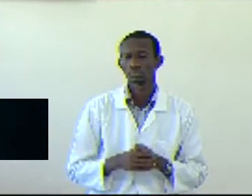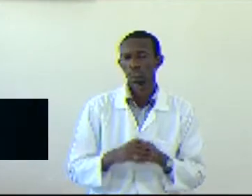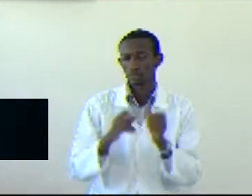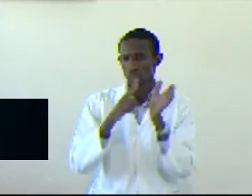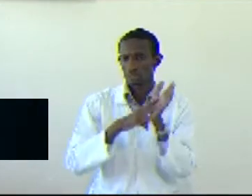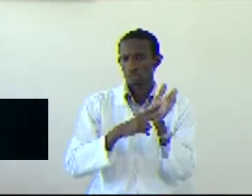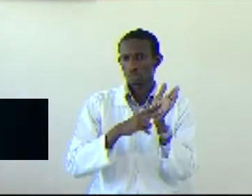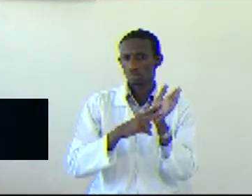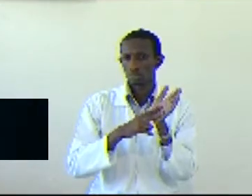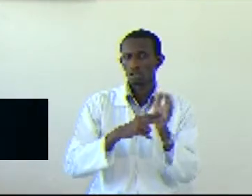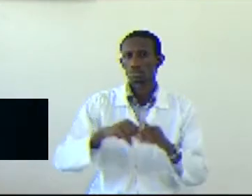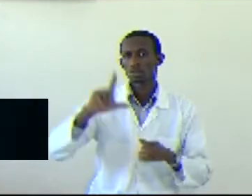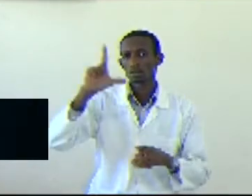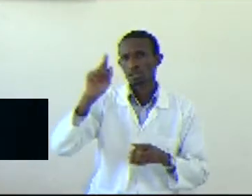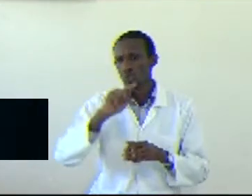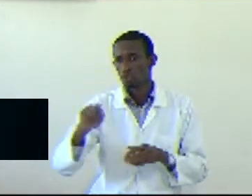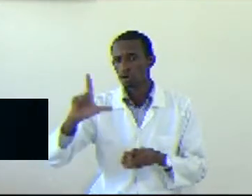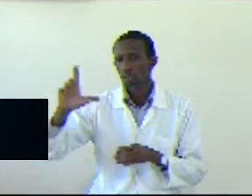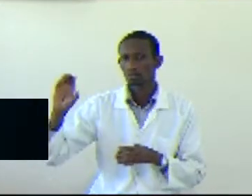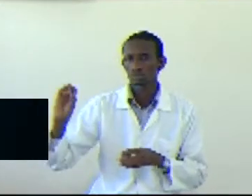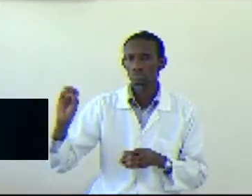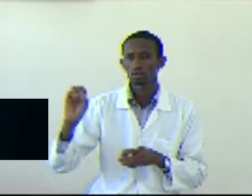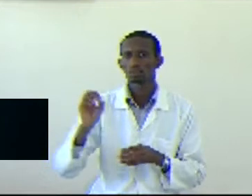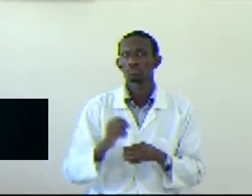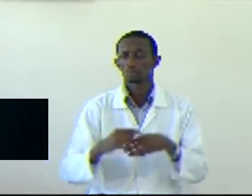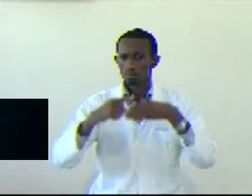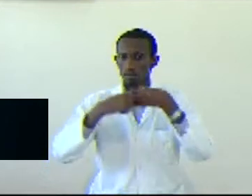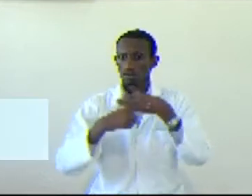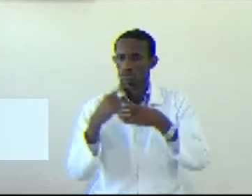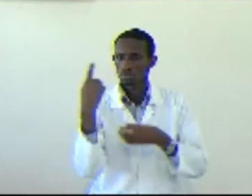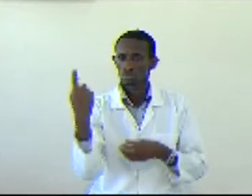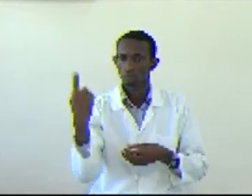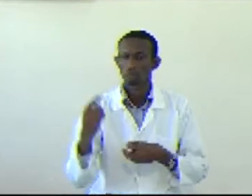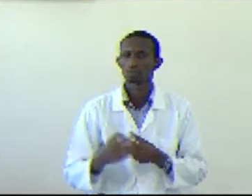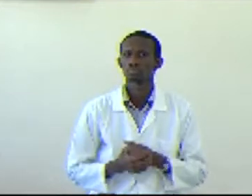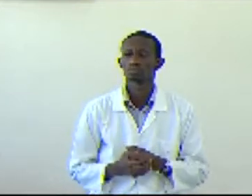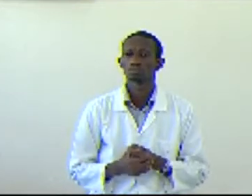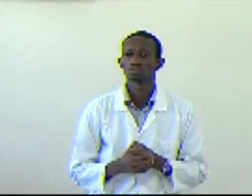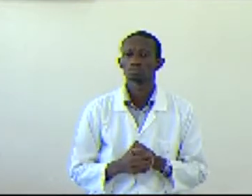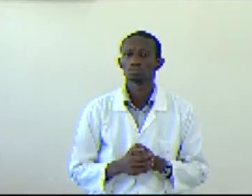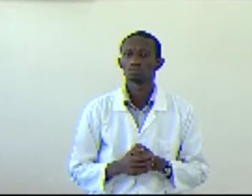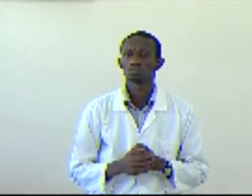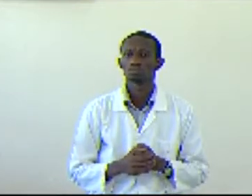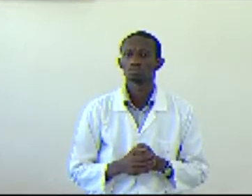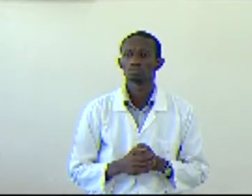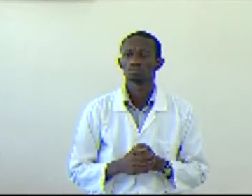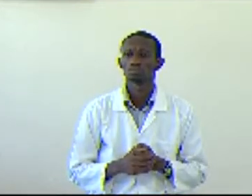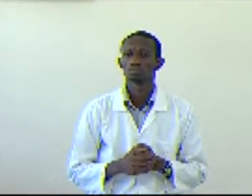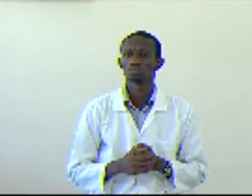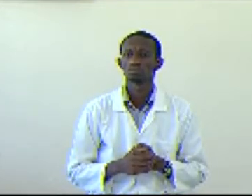over L0, then minus 1, okay? So then this is going to be, here we